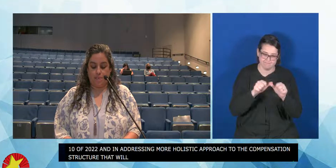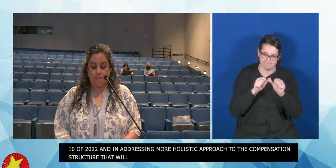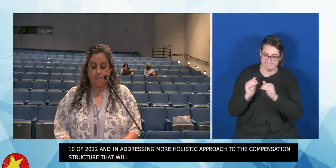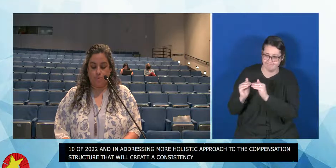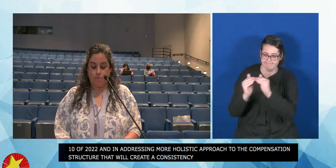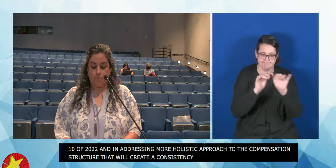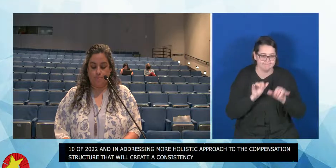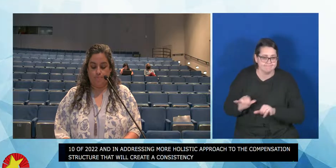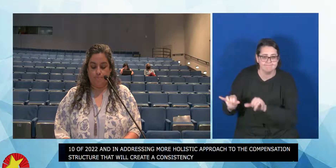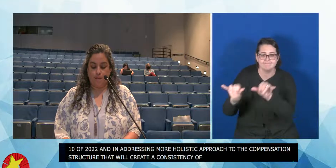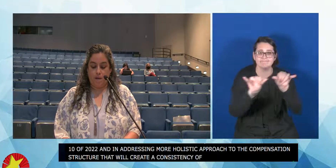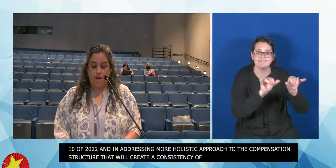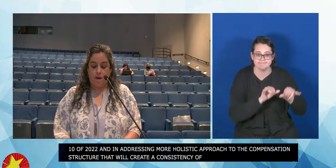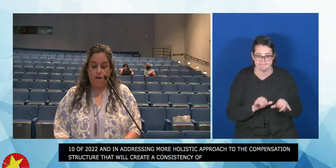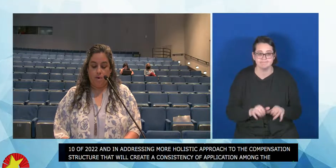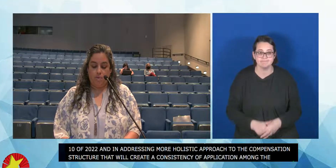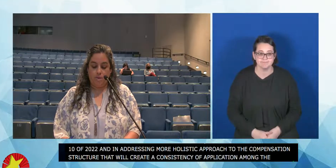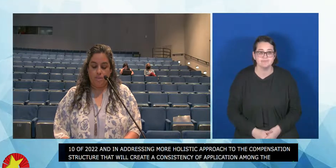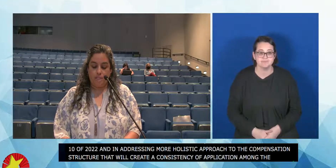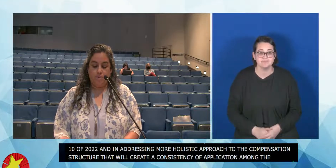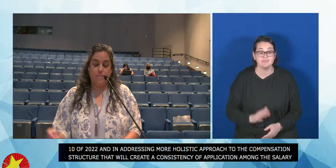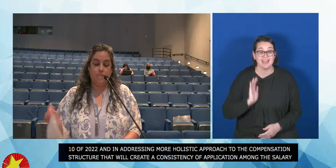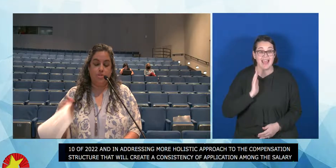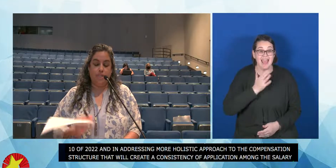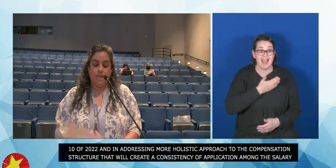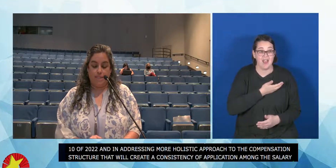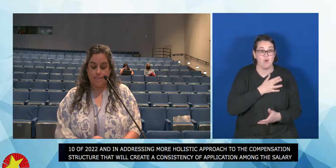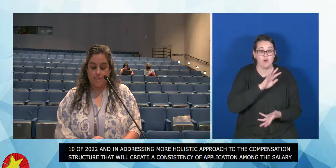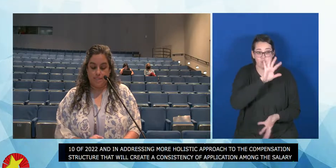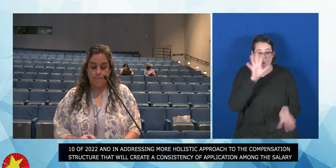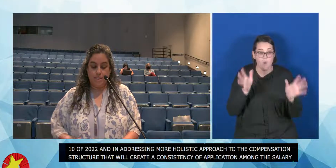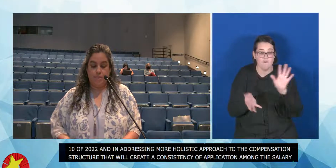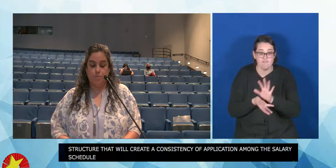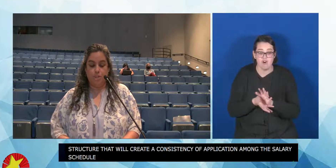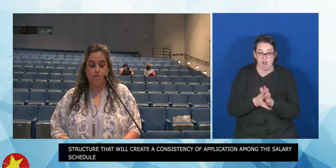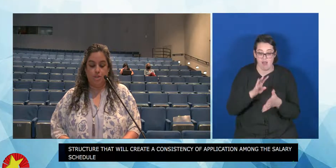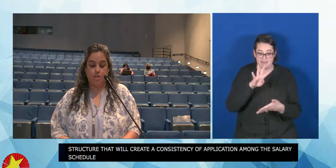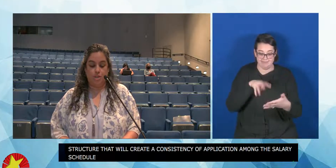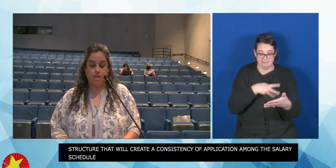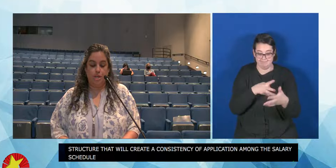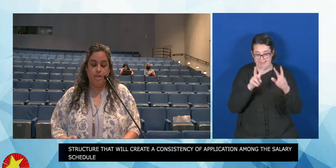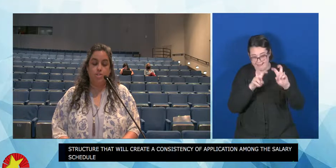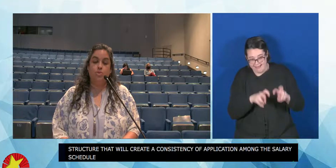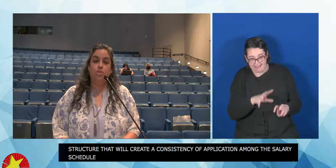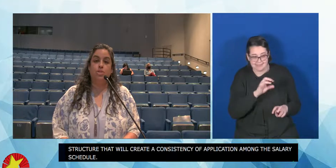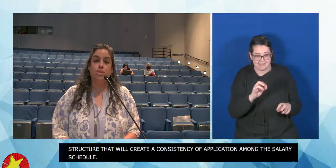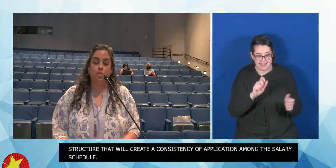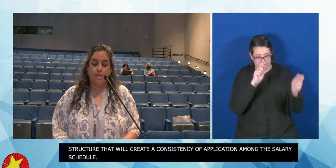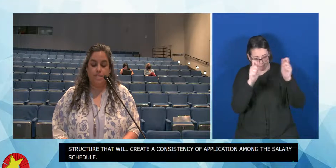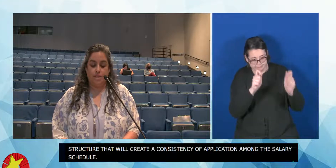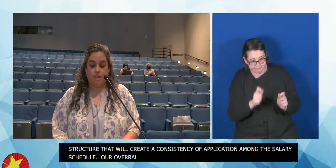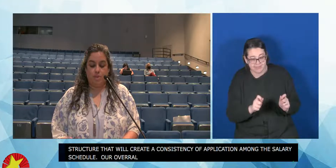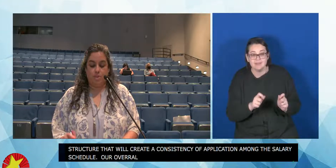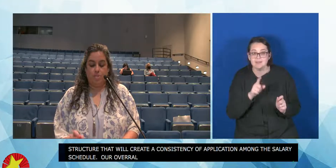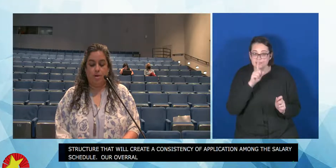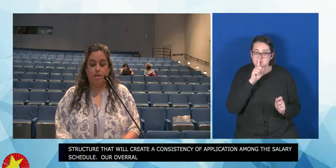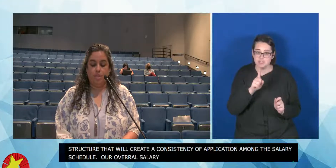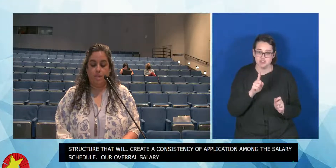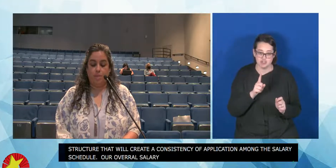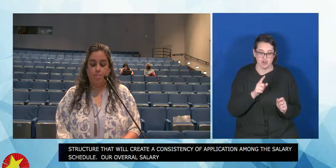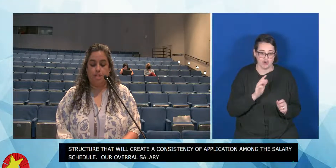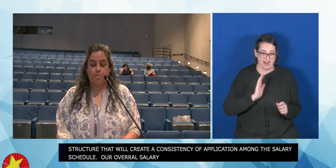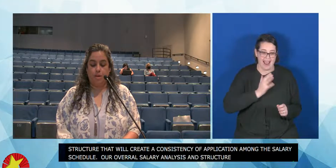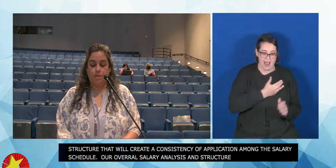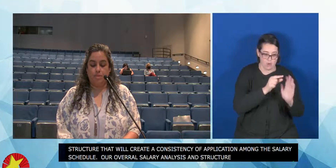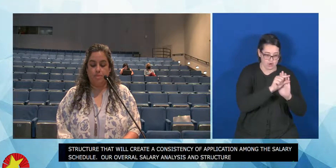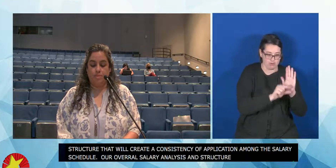the salary schedules. Our overall salary schedule analysis and restructure is to ensure grades align with the market